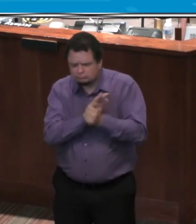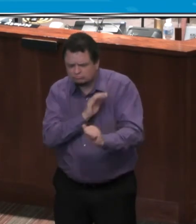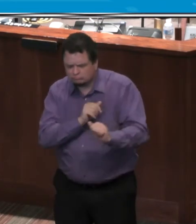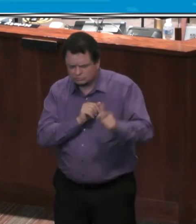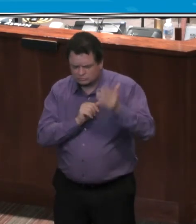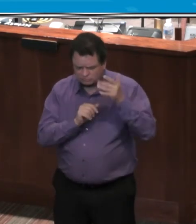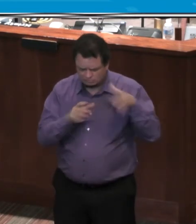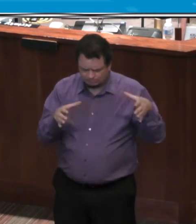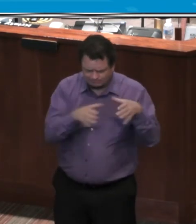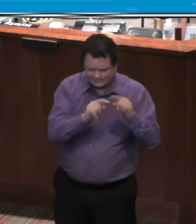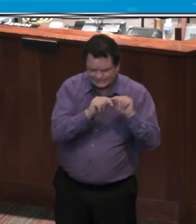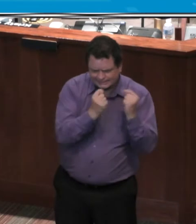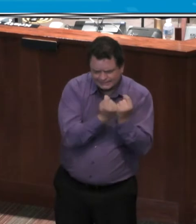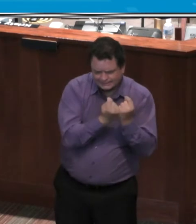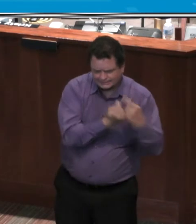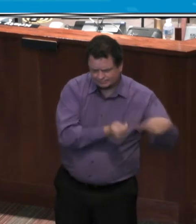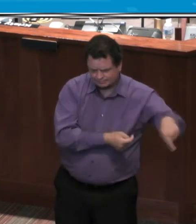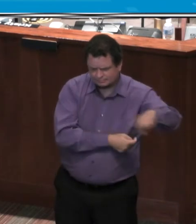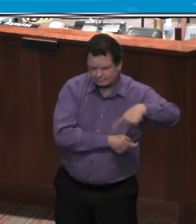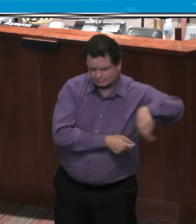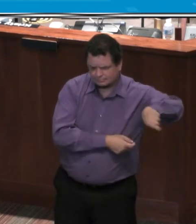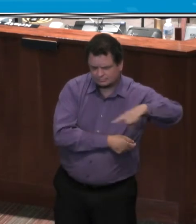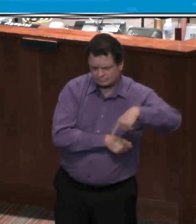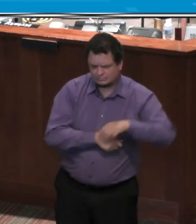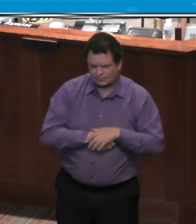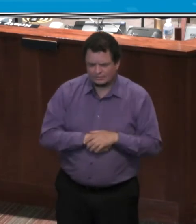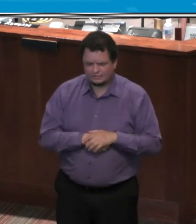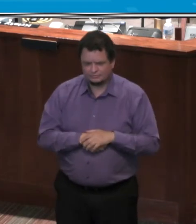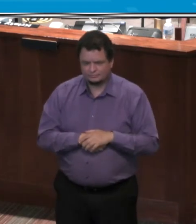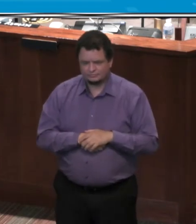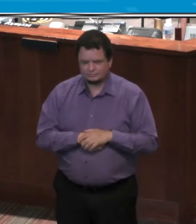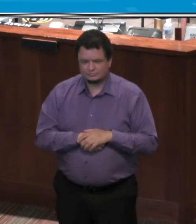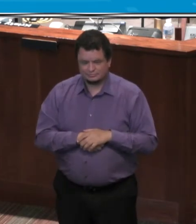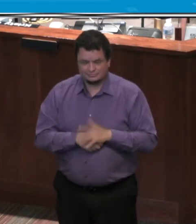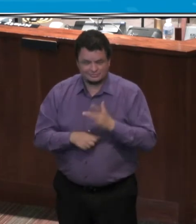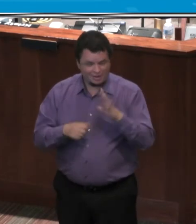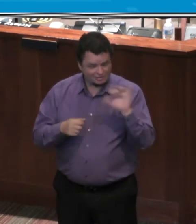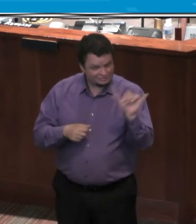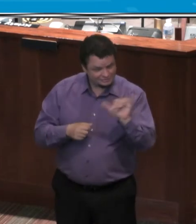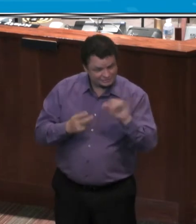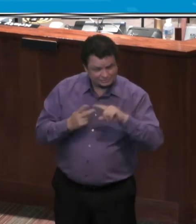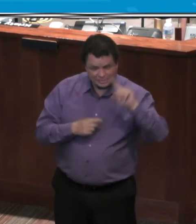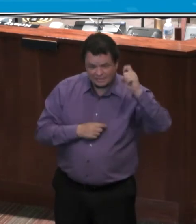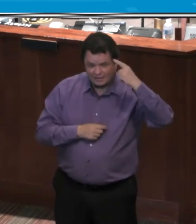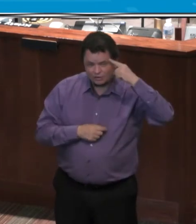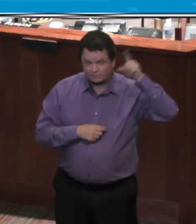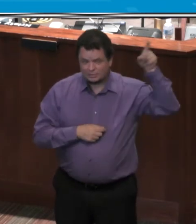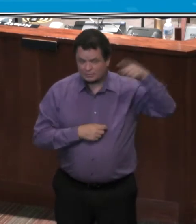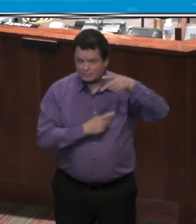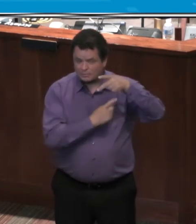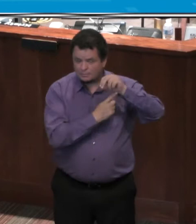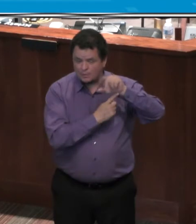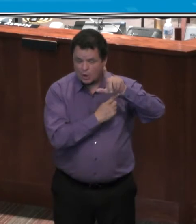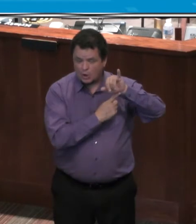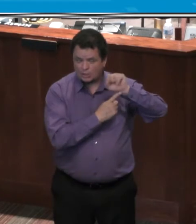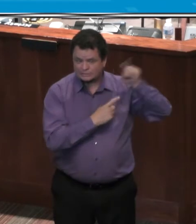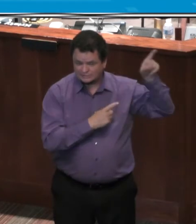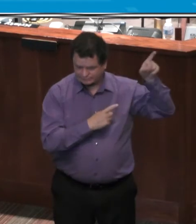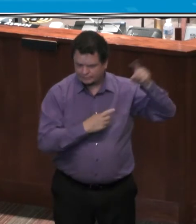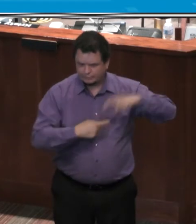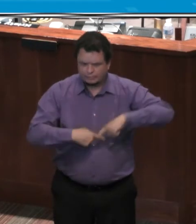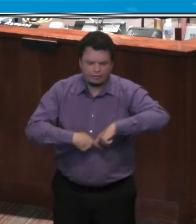in-person learning, so we had a little bit of time to kind of format a plan and get together. It was in May that we really started working very strongly